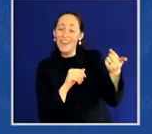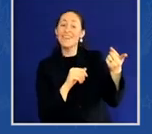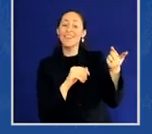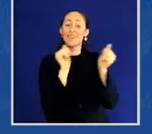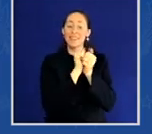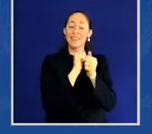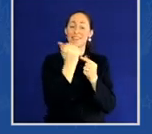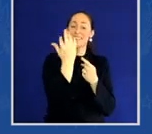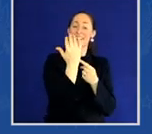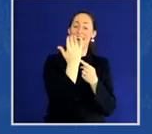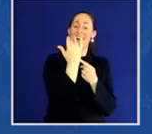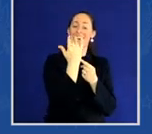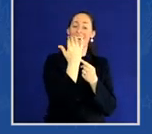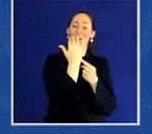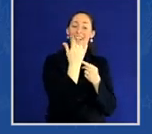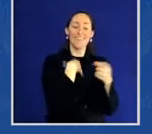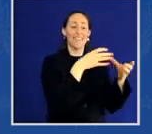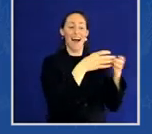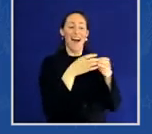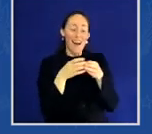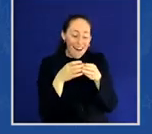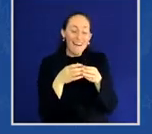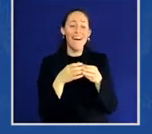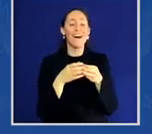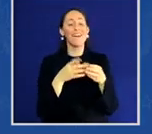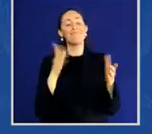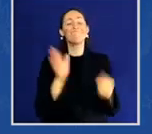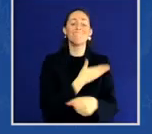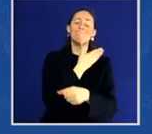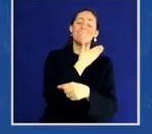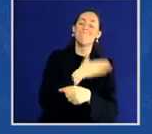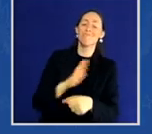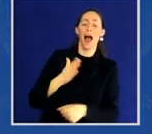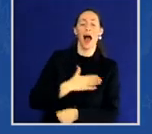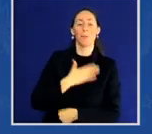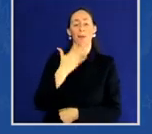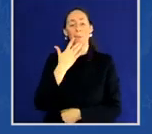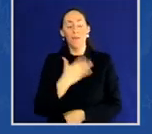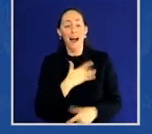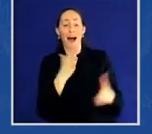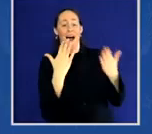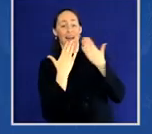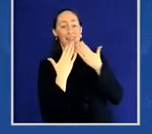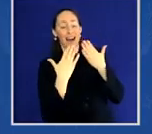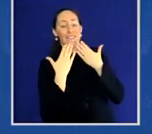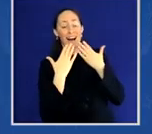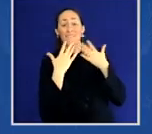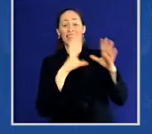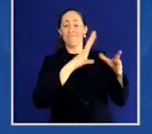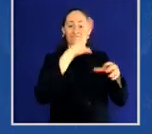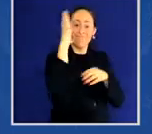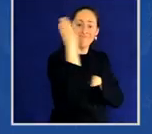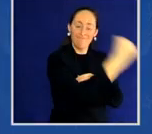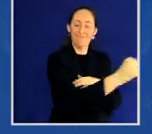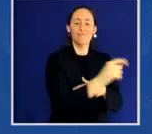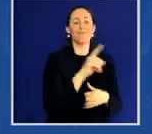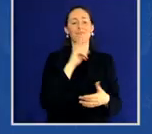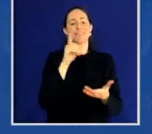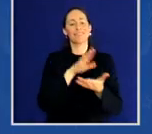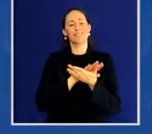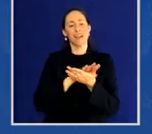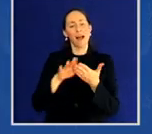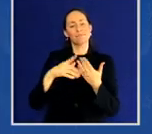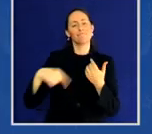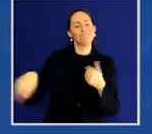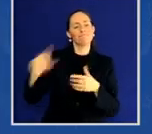southbound. So it has been part of my life. I've been riding an Amtrak for almost as long as there's been an Amtrak. I've come to see that Amtrak doesn't